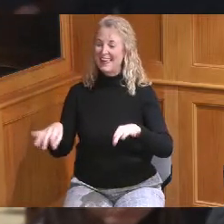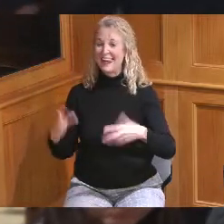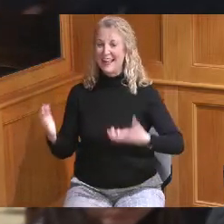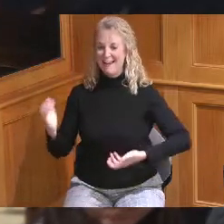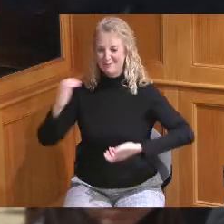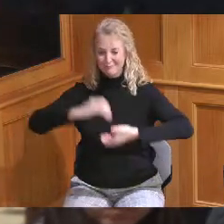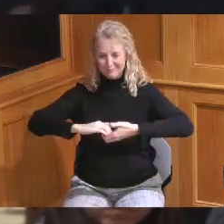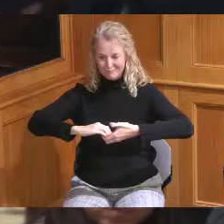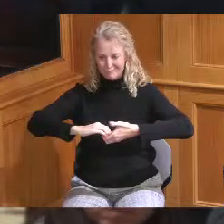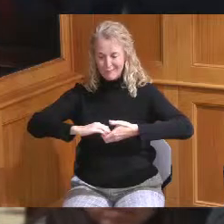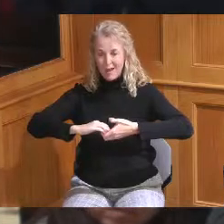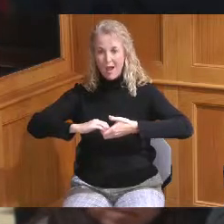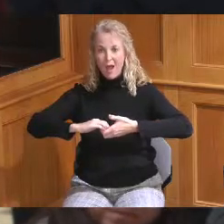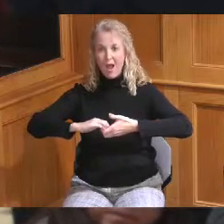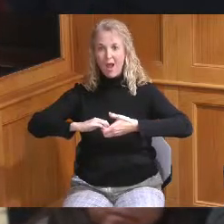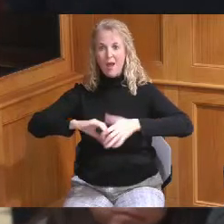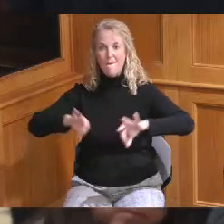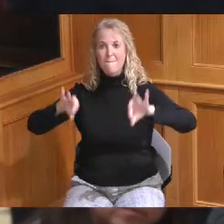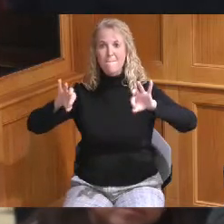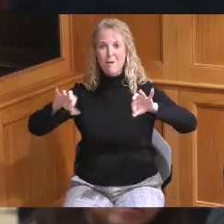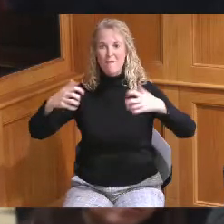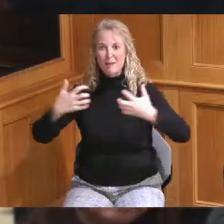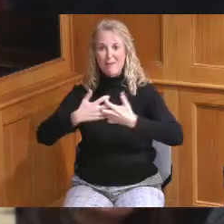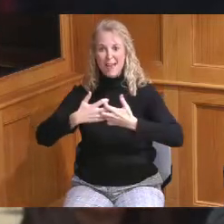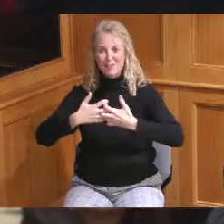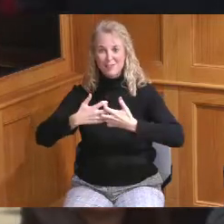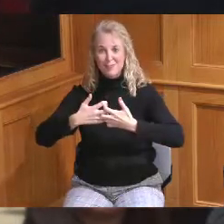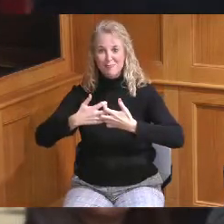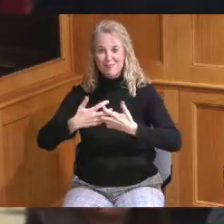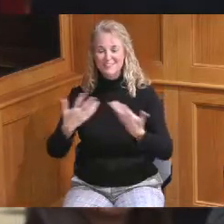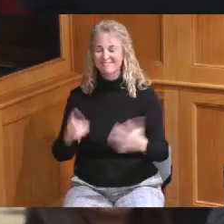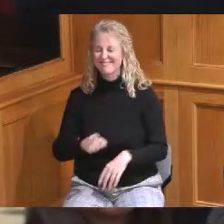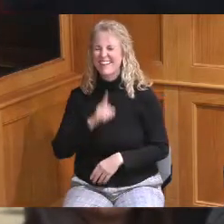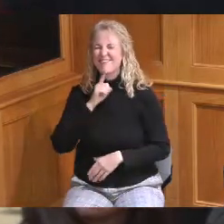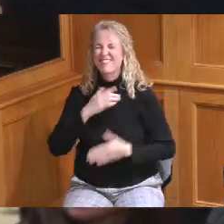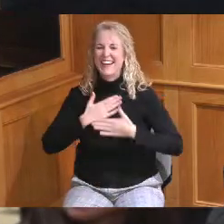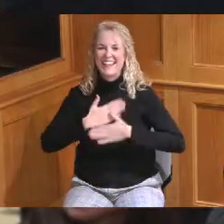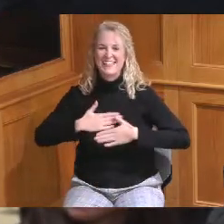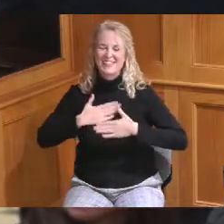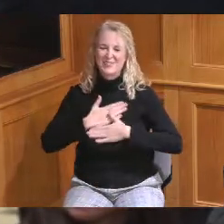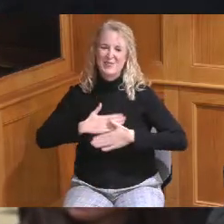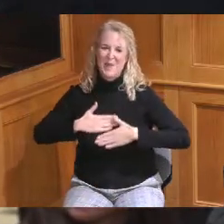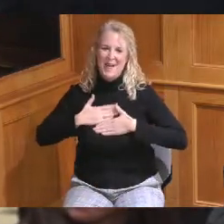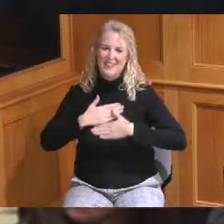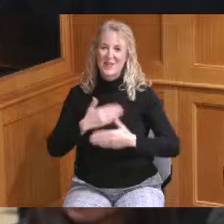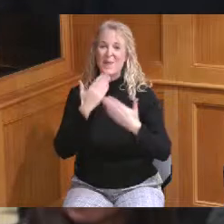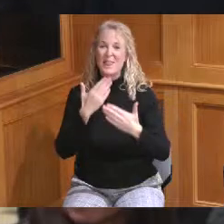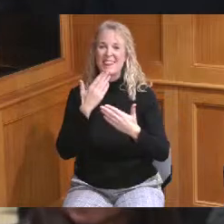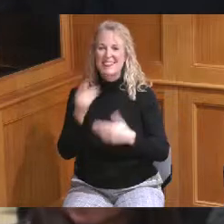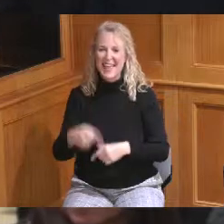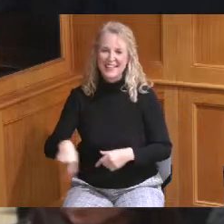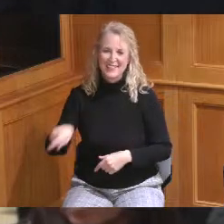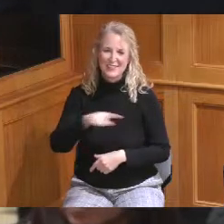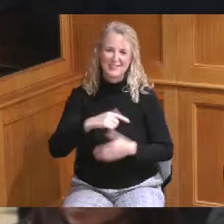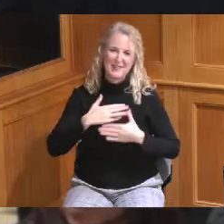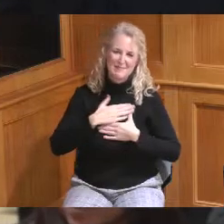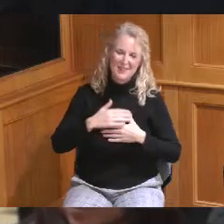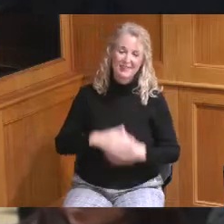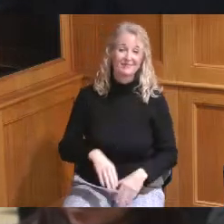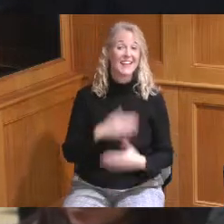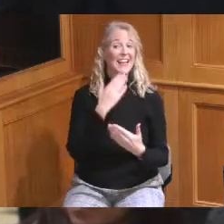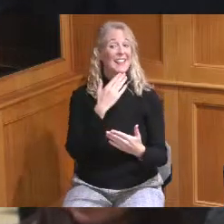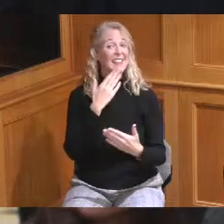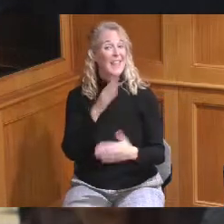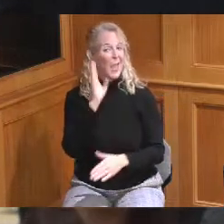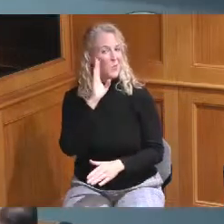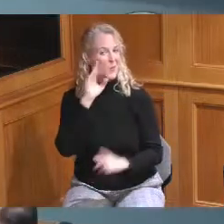24 years, and it was just like a match made in heaven. And I really enjoyed my job. So thank you all for that. I appreciate it. Thank you. We're going to